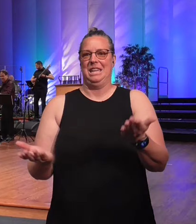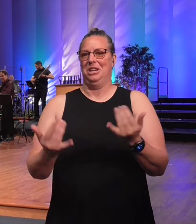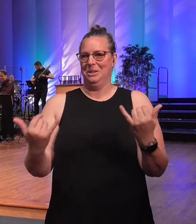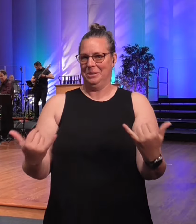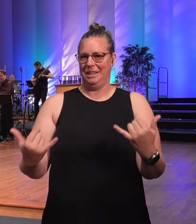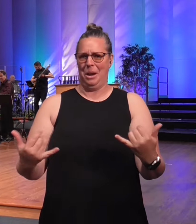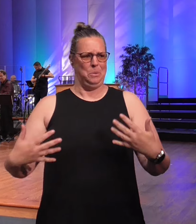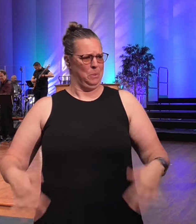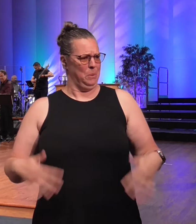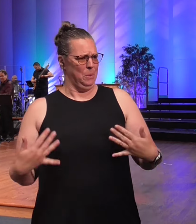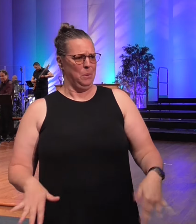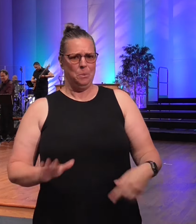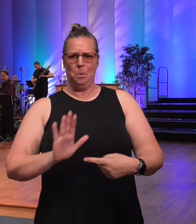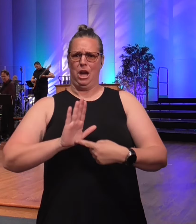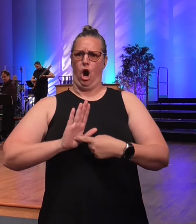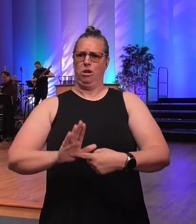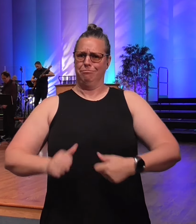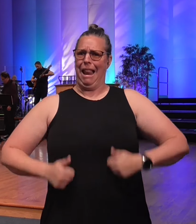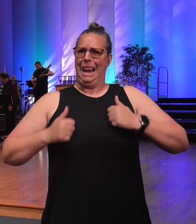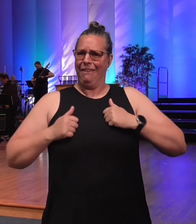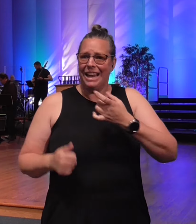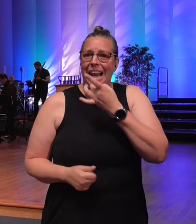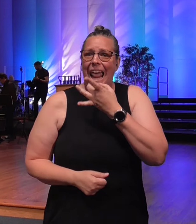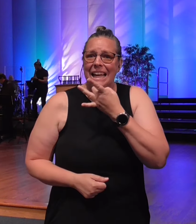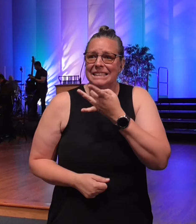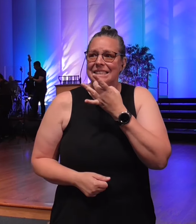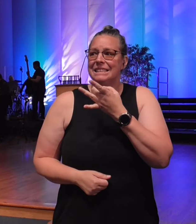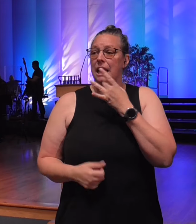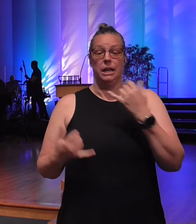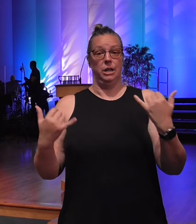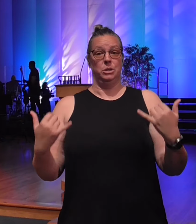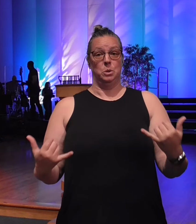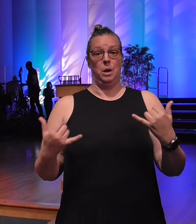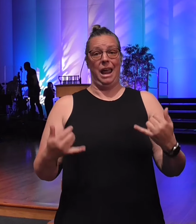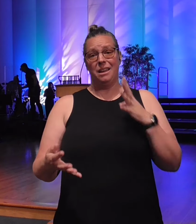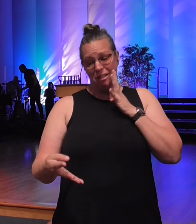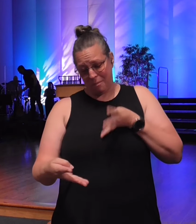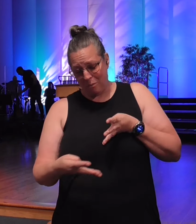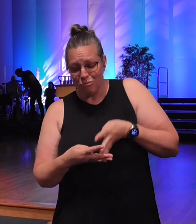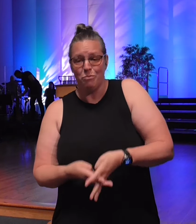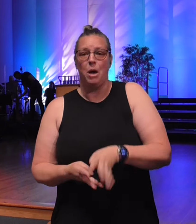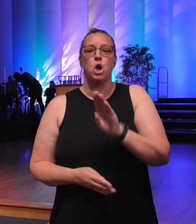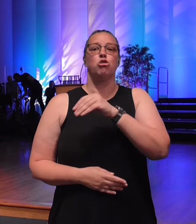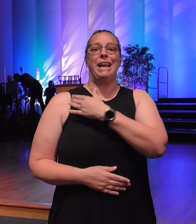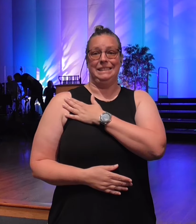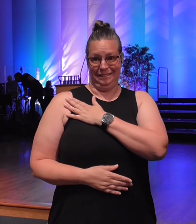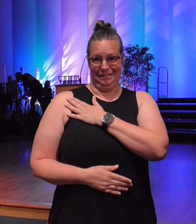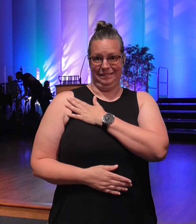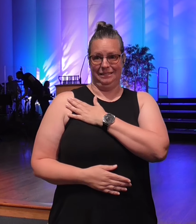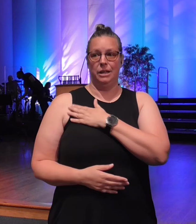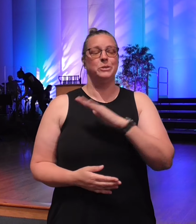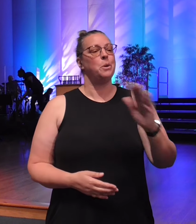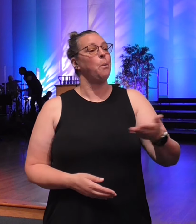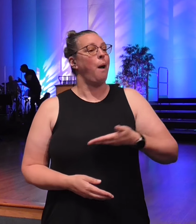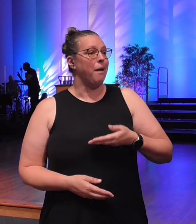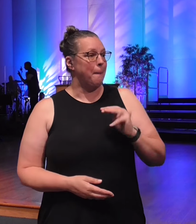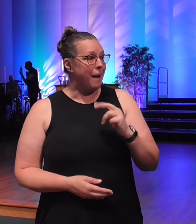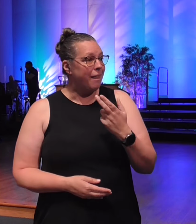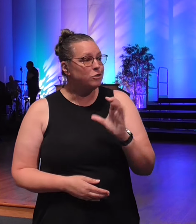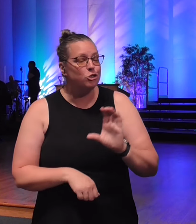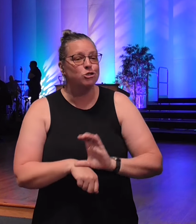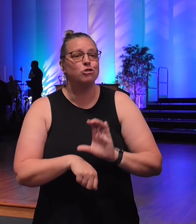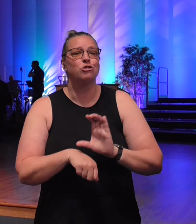we're living our light, and today is all about saturating in grace. So welcome to Mile High Church. I hope